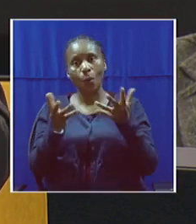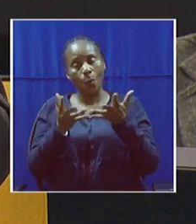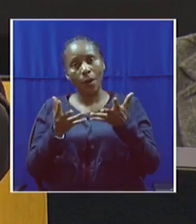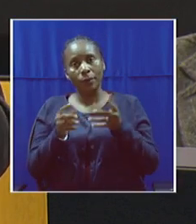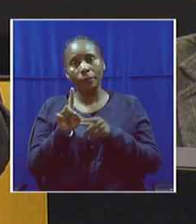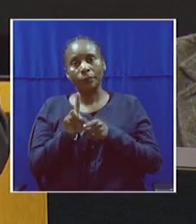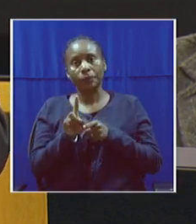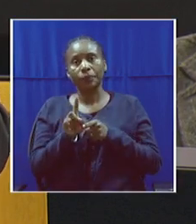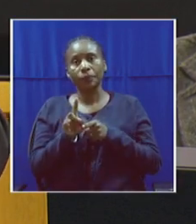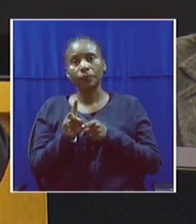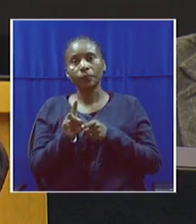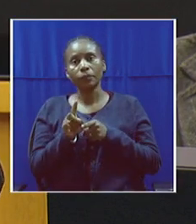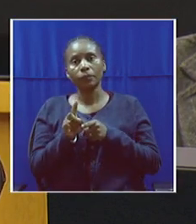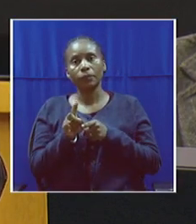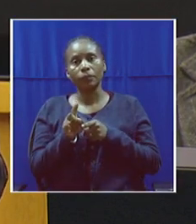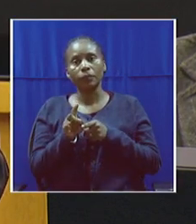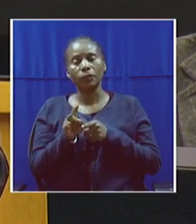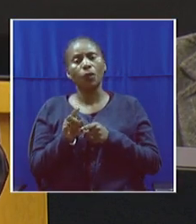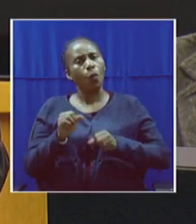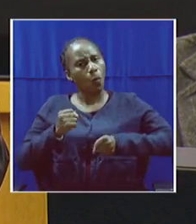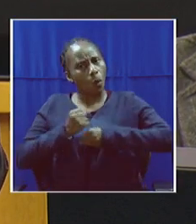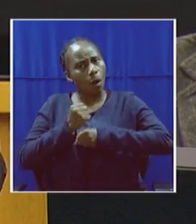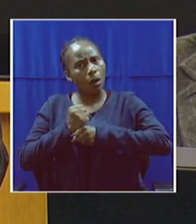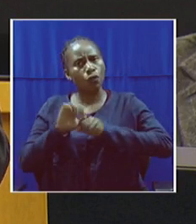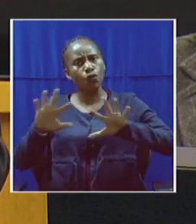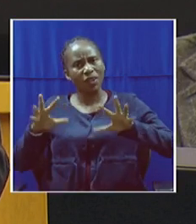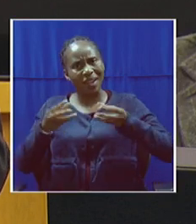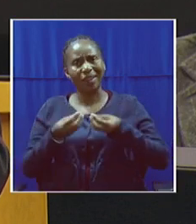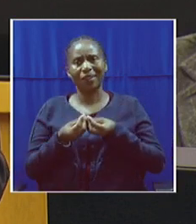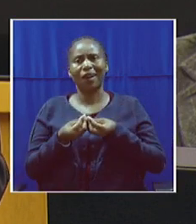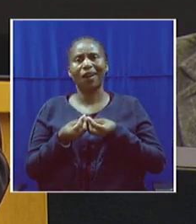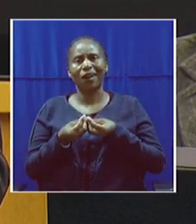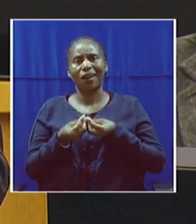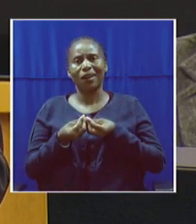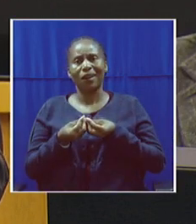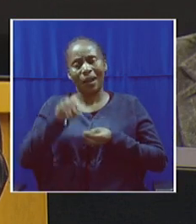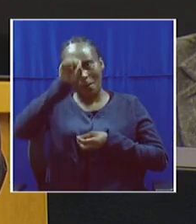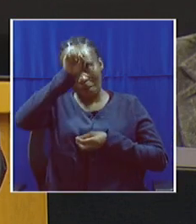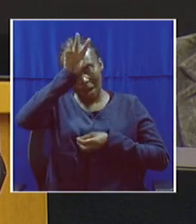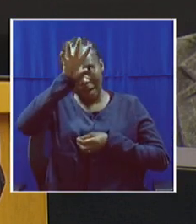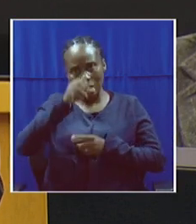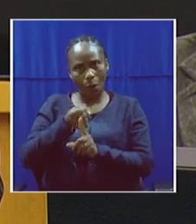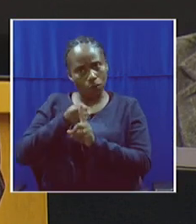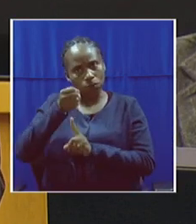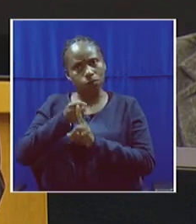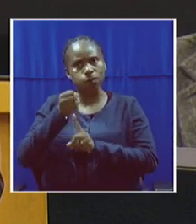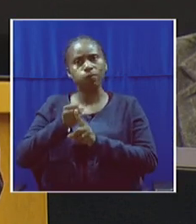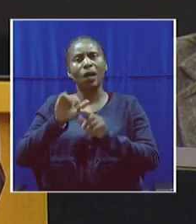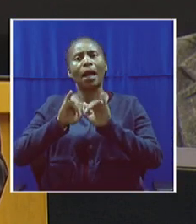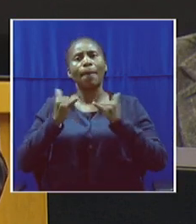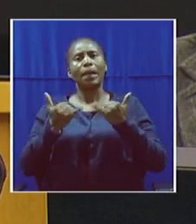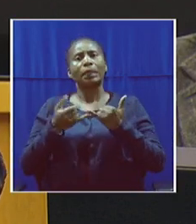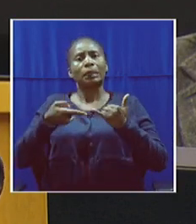road to act put together a mining Champion company that is blackowned